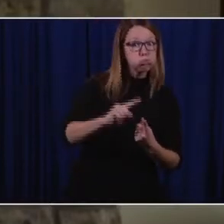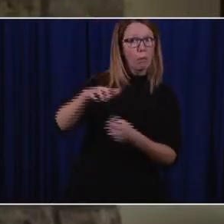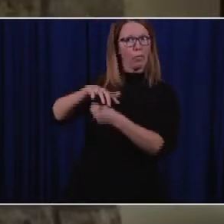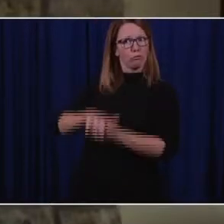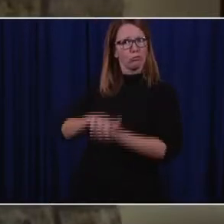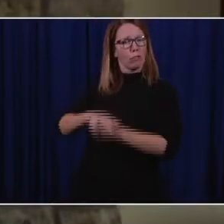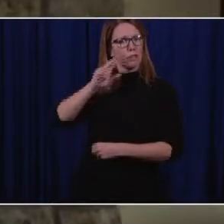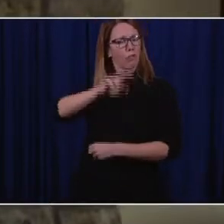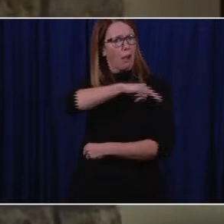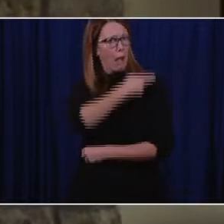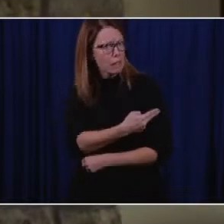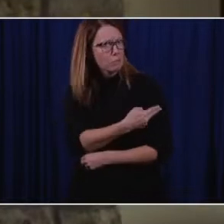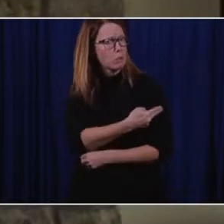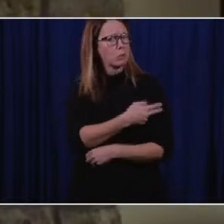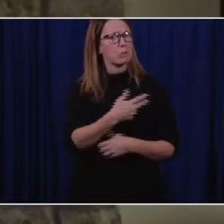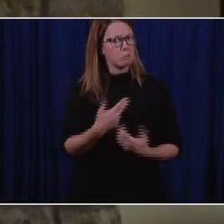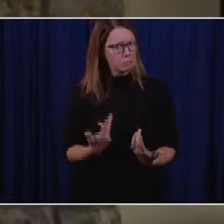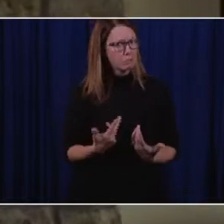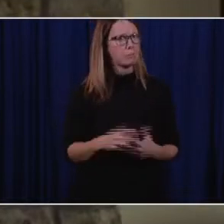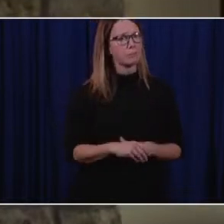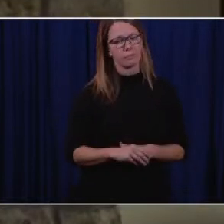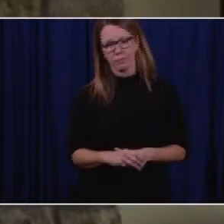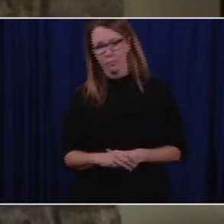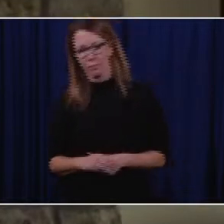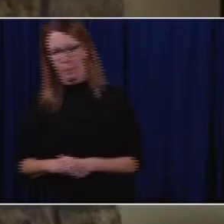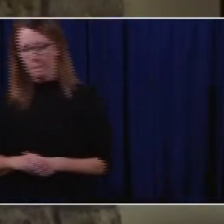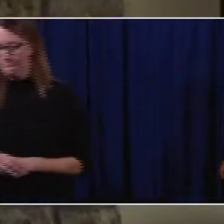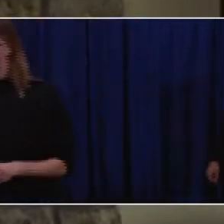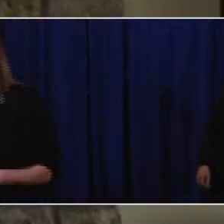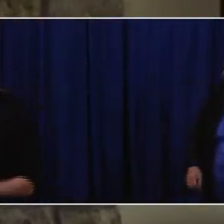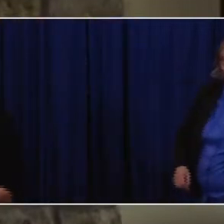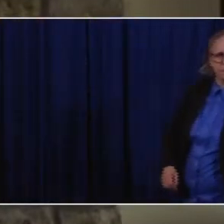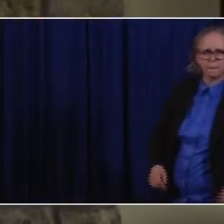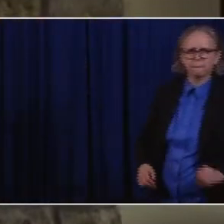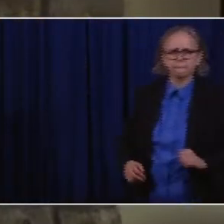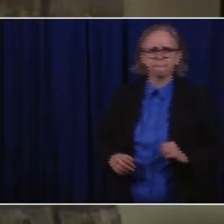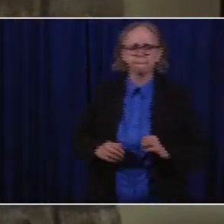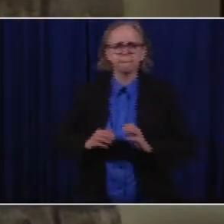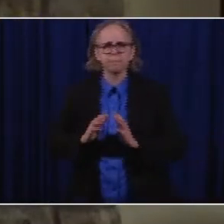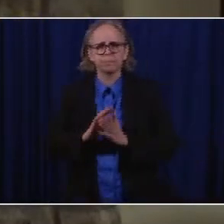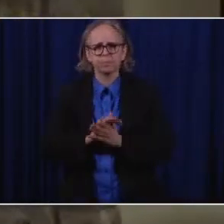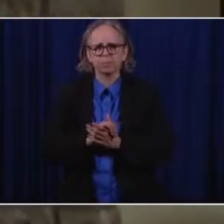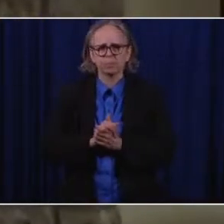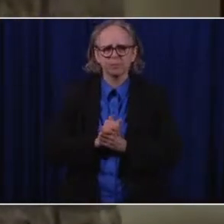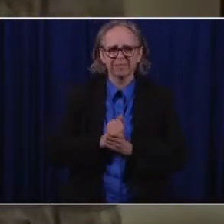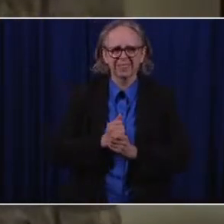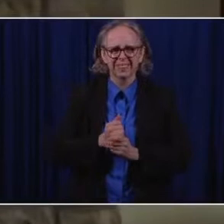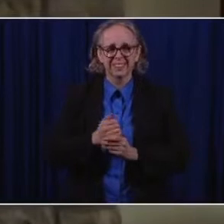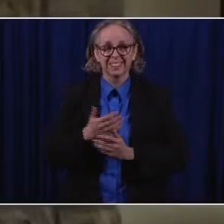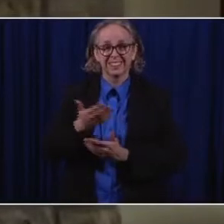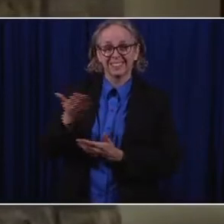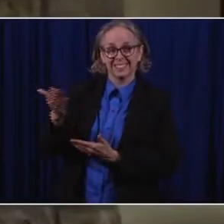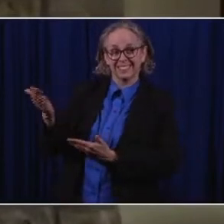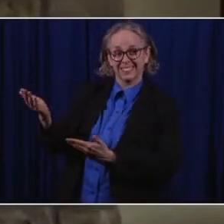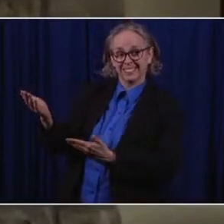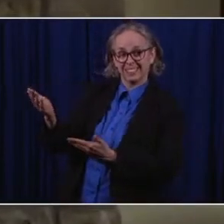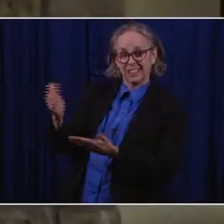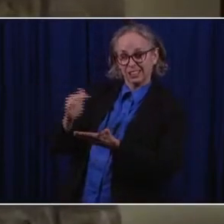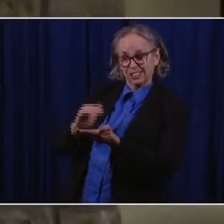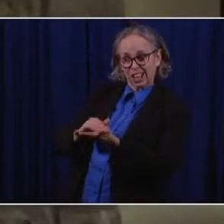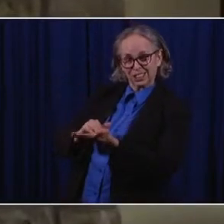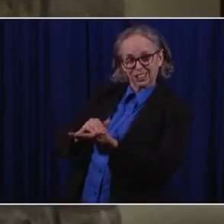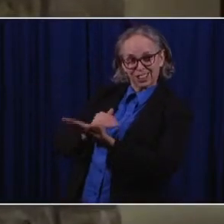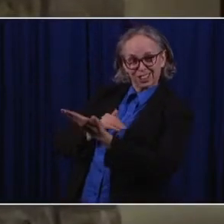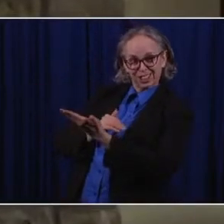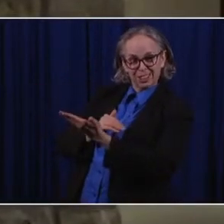help lower the number of people who are getting seriously ill from the virus? Thank you. Yeah, I'm going to let Bruce do that. But as far as the hospital capacity, what we